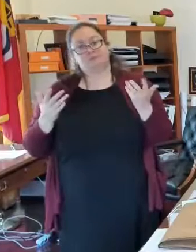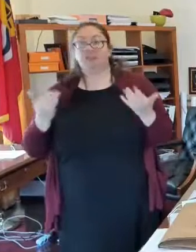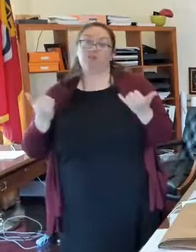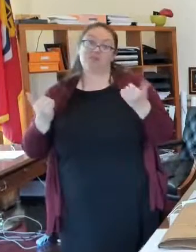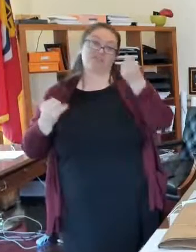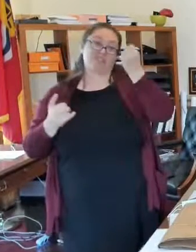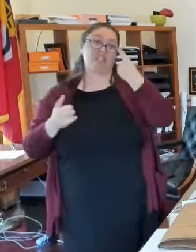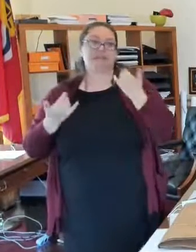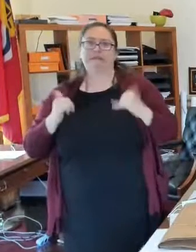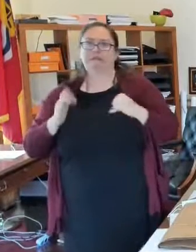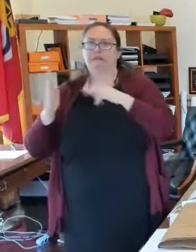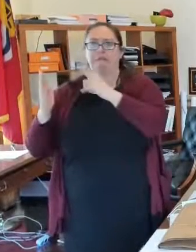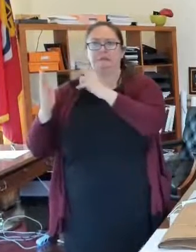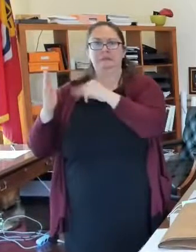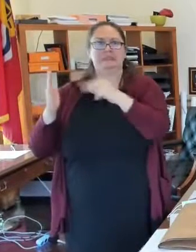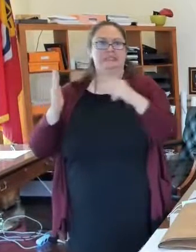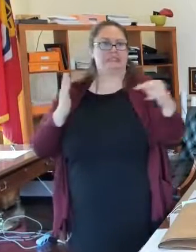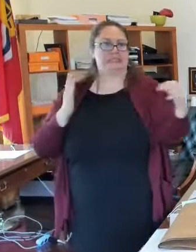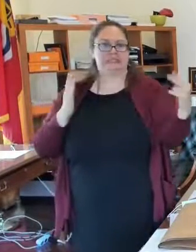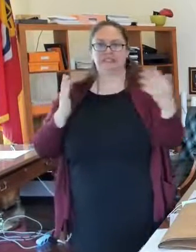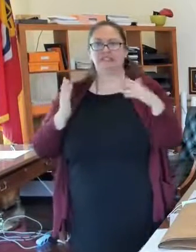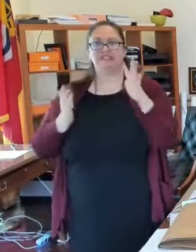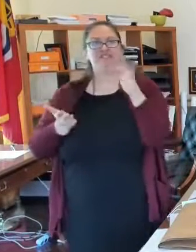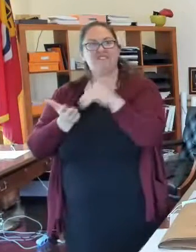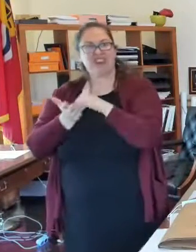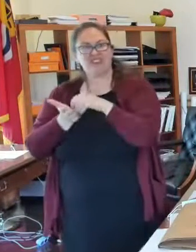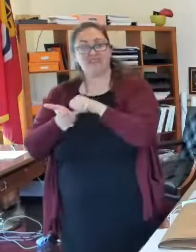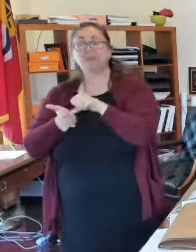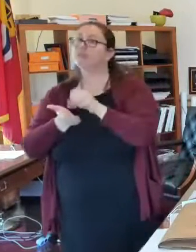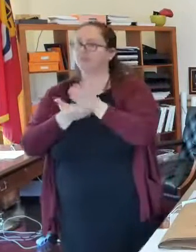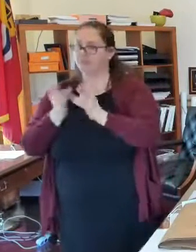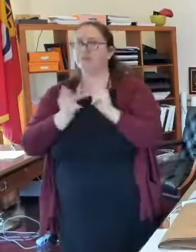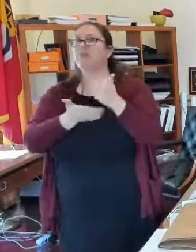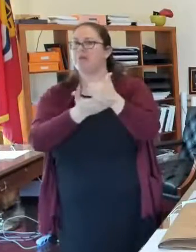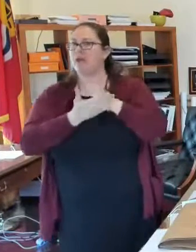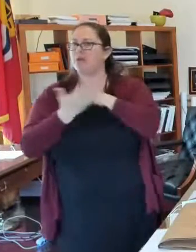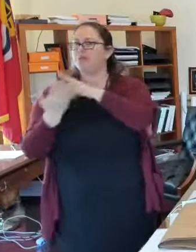this over 5,000 pages. We've got some folks that are helping us with that.